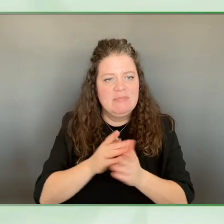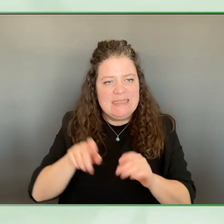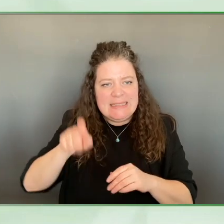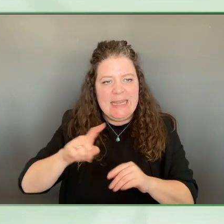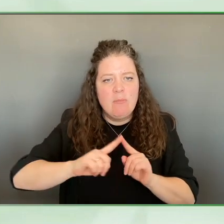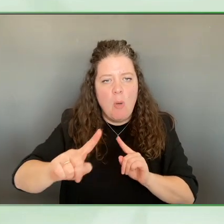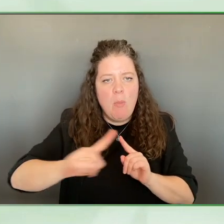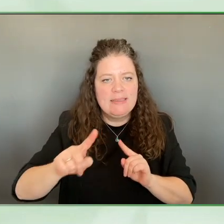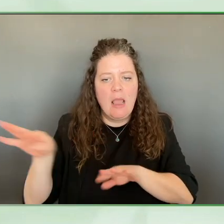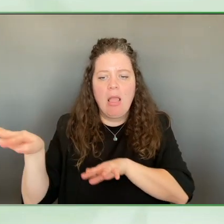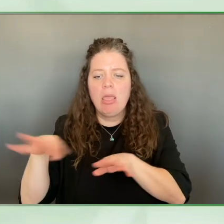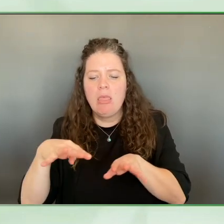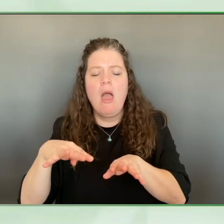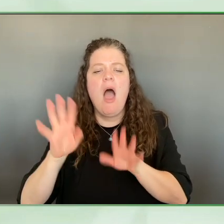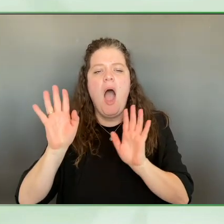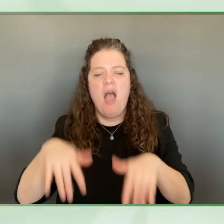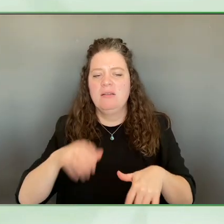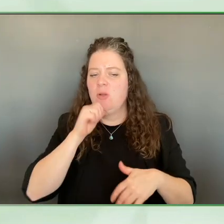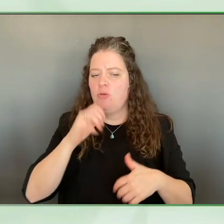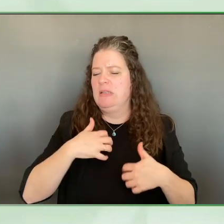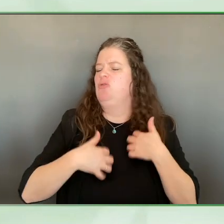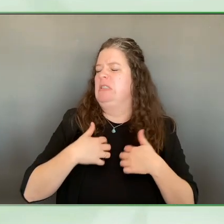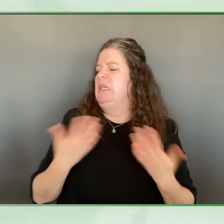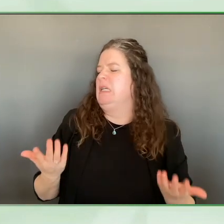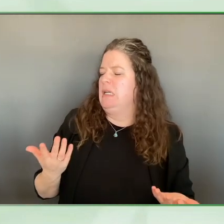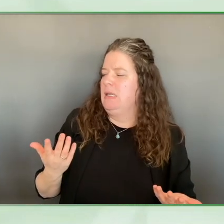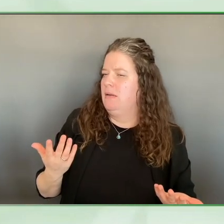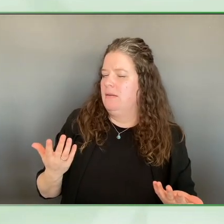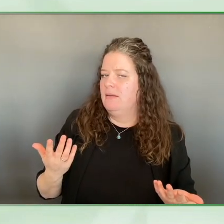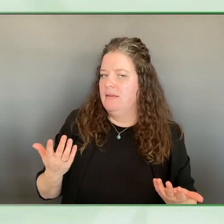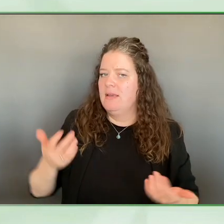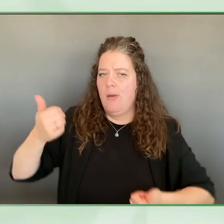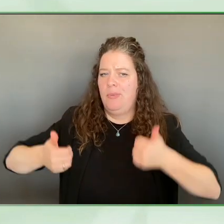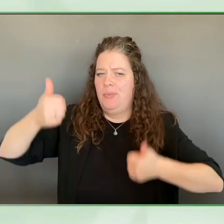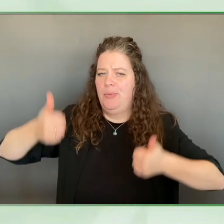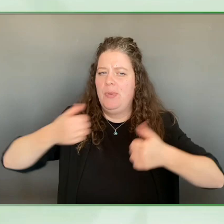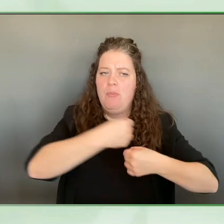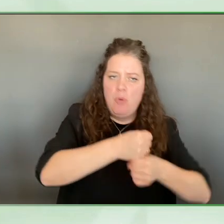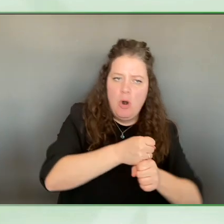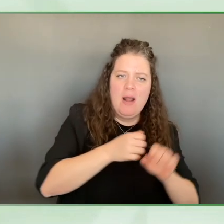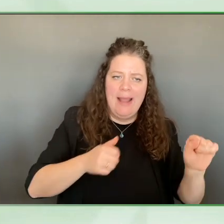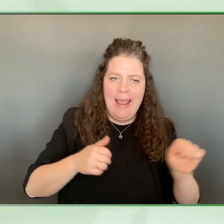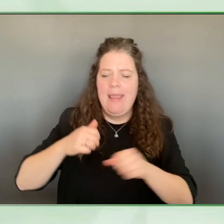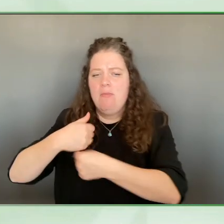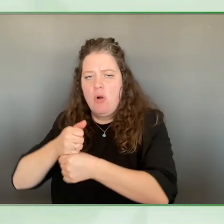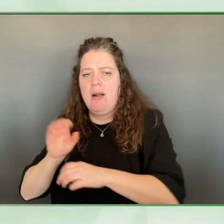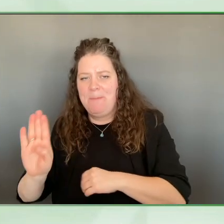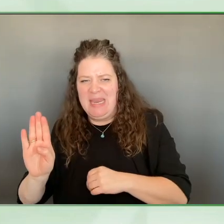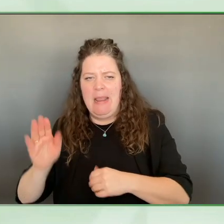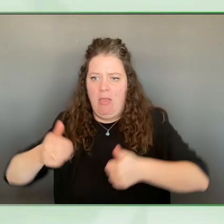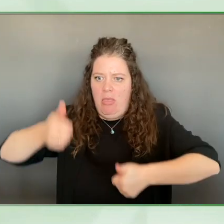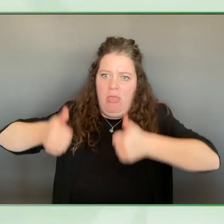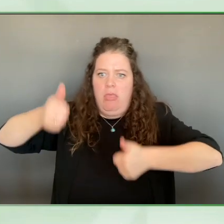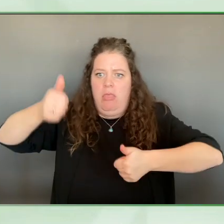regions. So I think, yeah, we need to make something about it. We need to change the world, even if